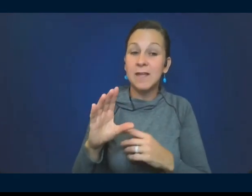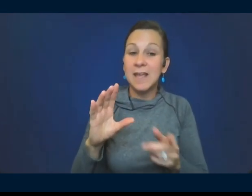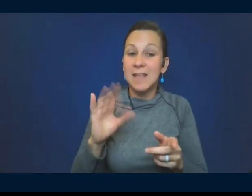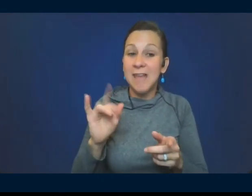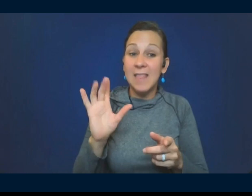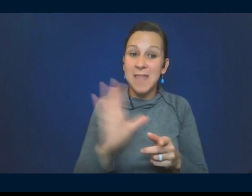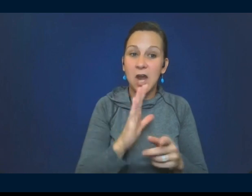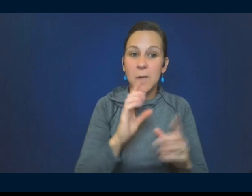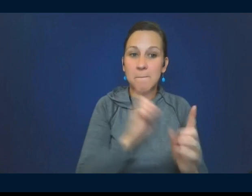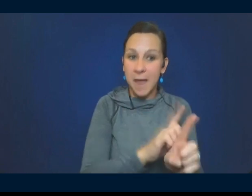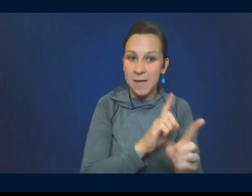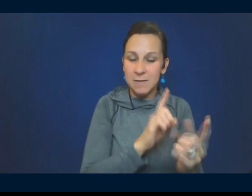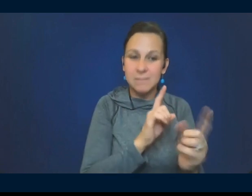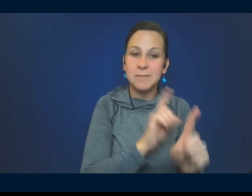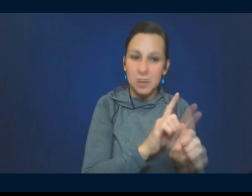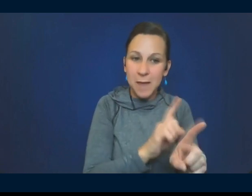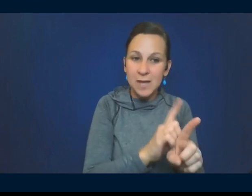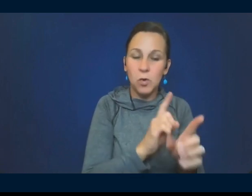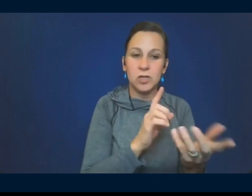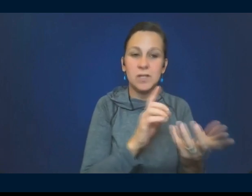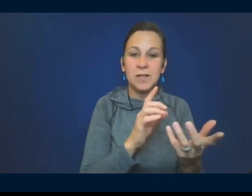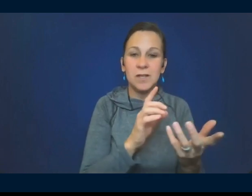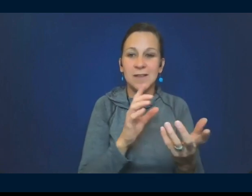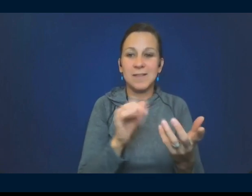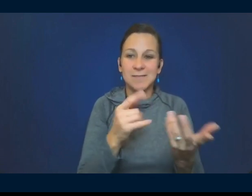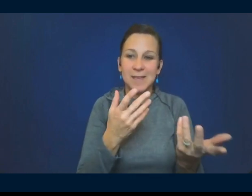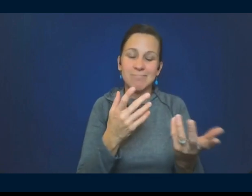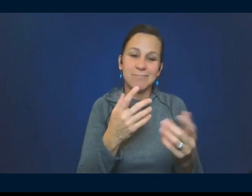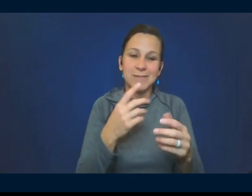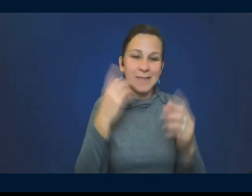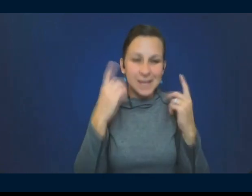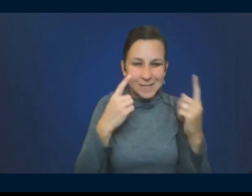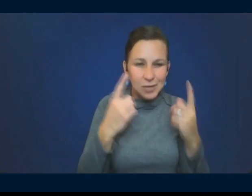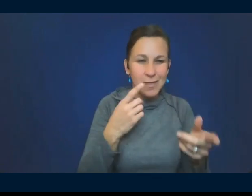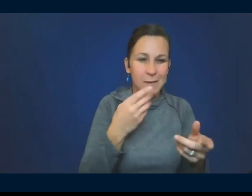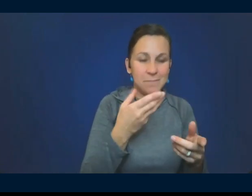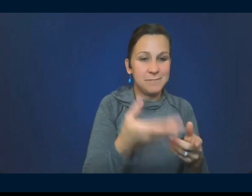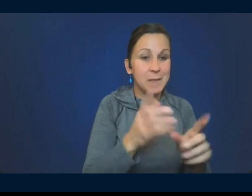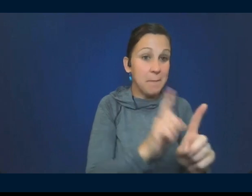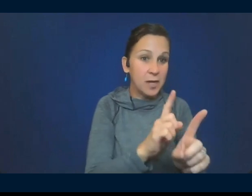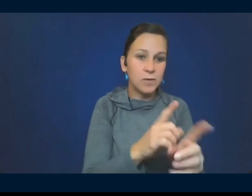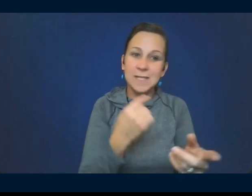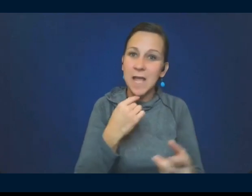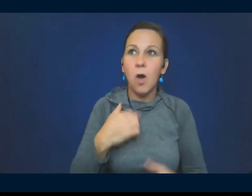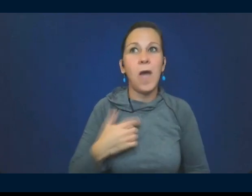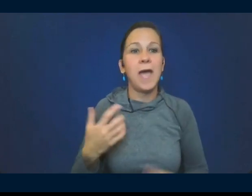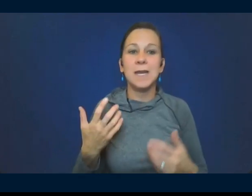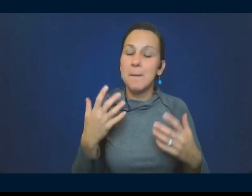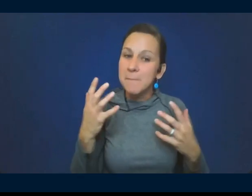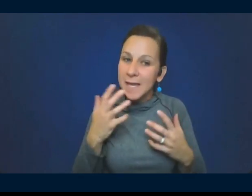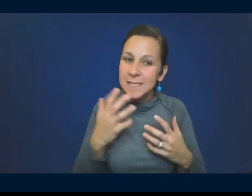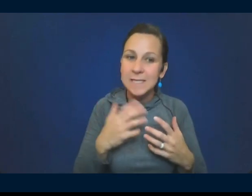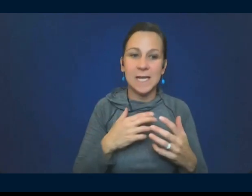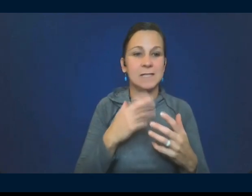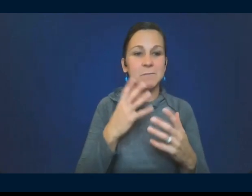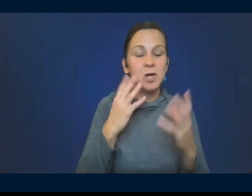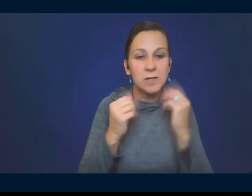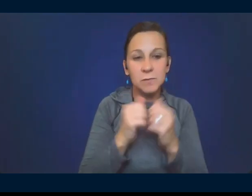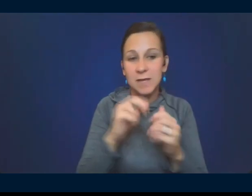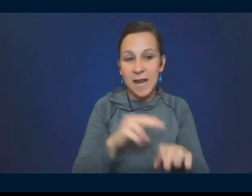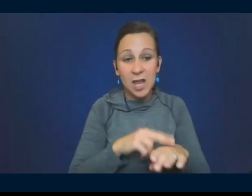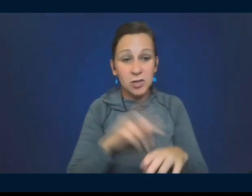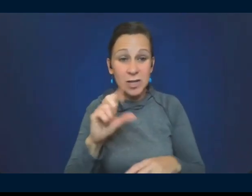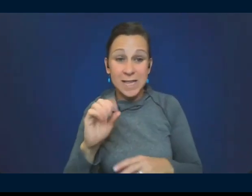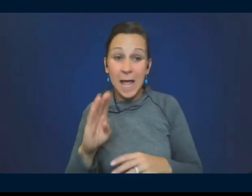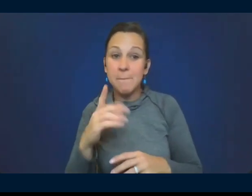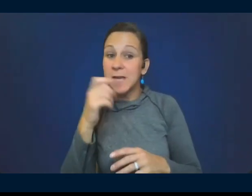mentors, so they consider, they're scientists, but they're their mentors. So they say like, oh, I had an amazing experience at the national laboratory because of my